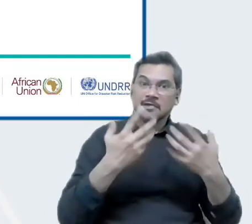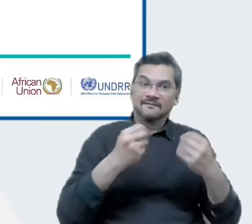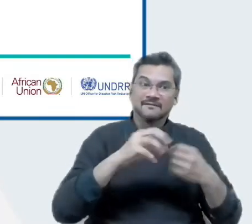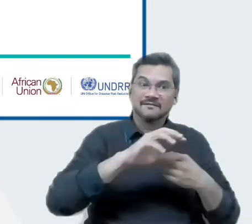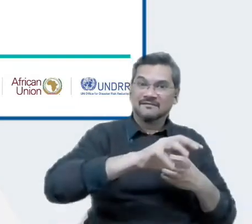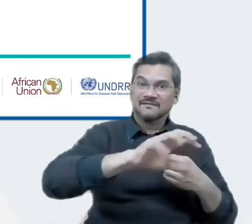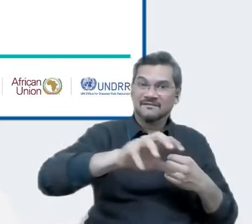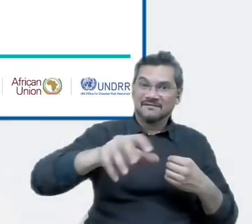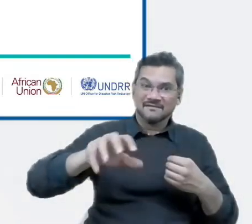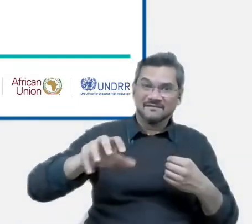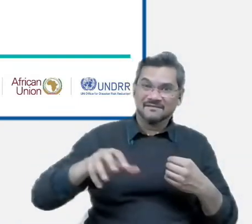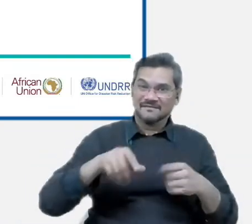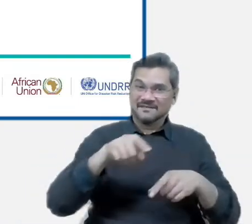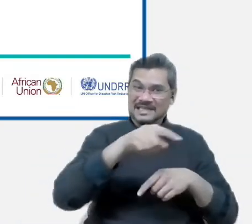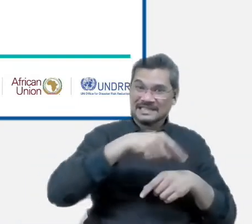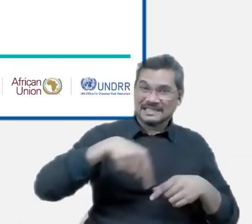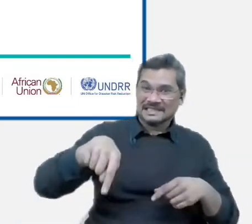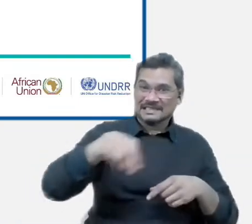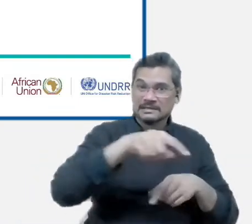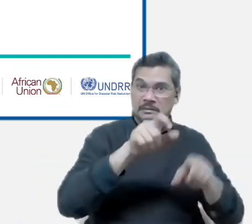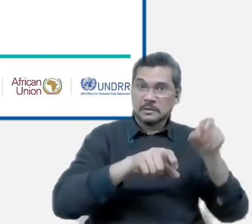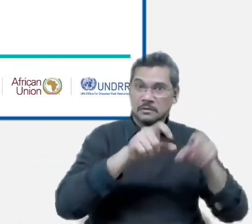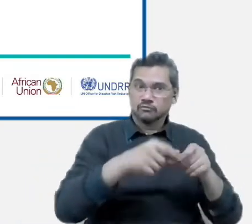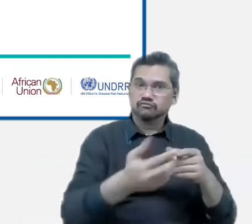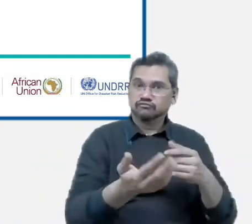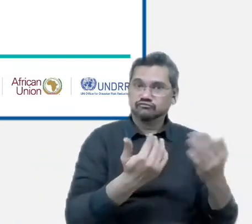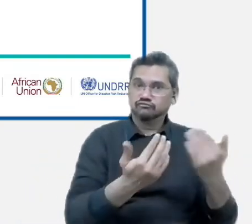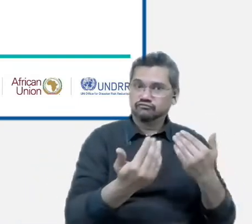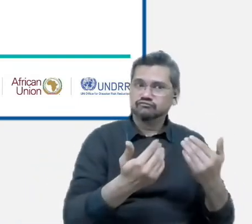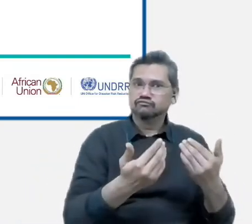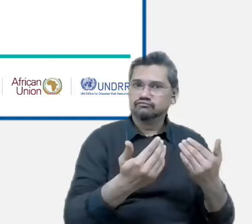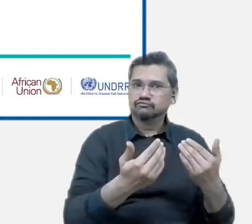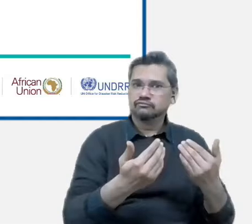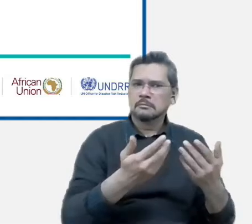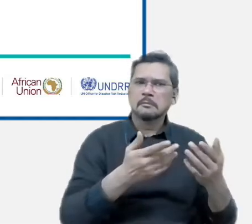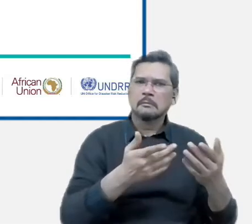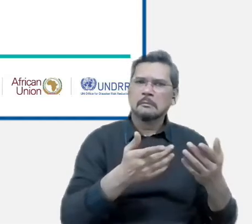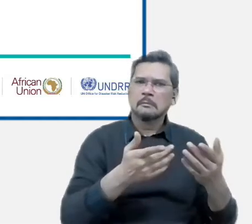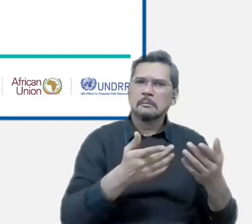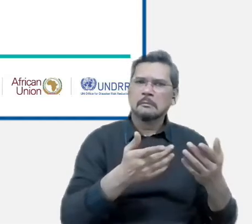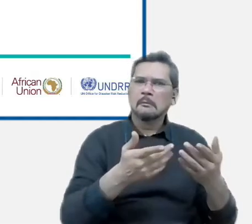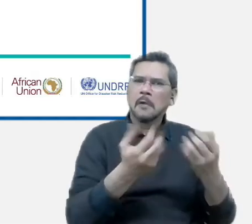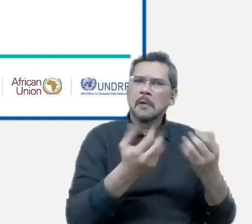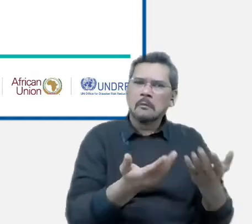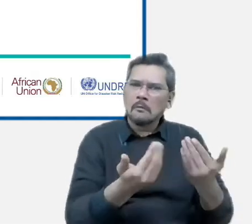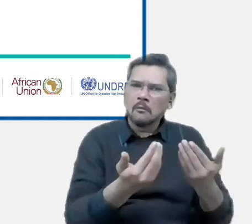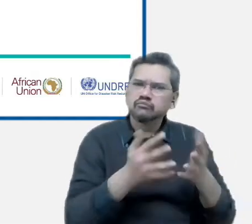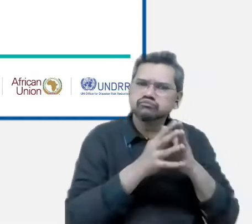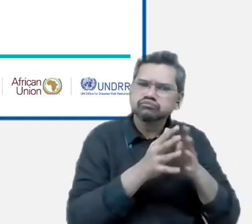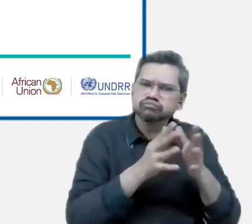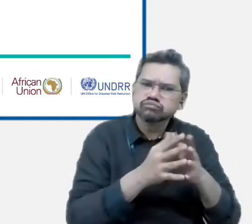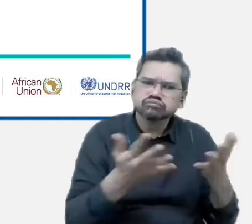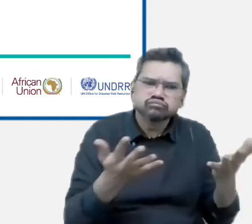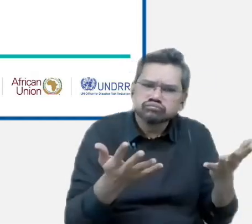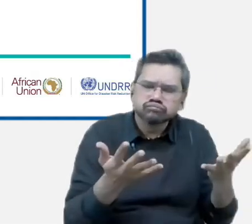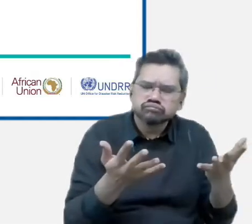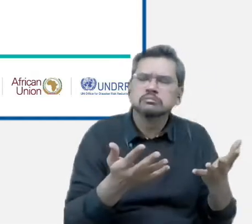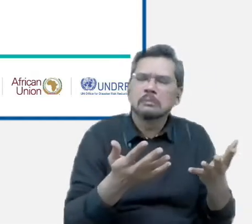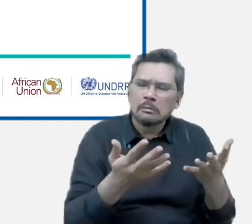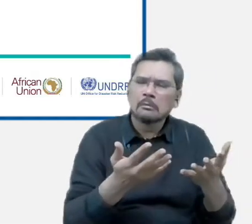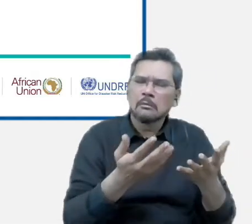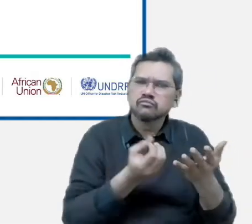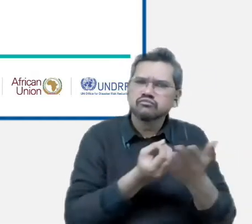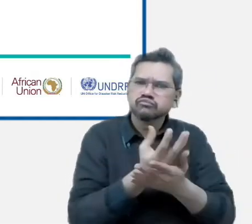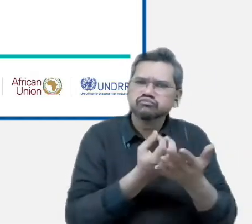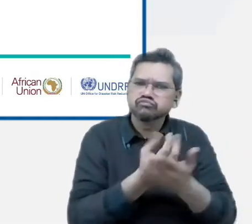try to understand the forecast and what it means, particularly for preparedness but also preparedness actually